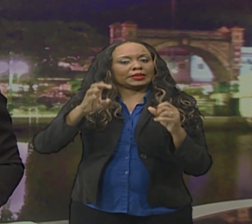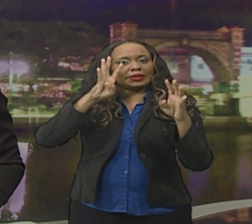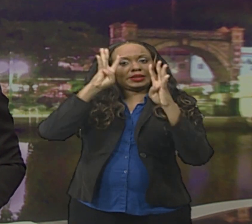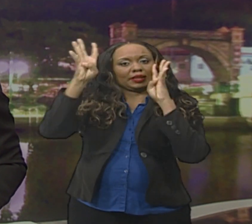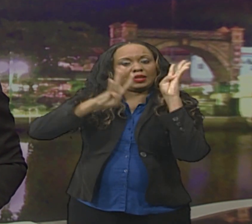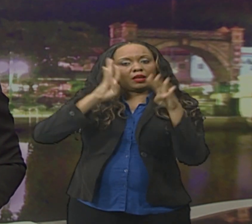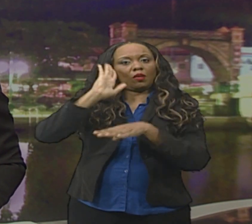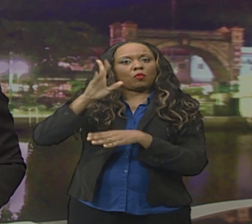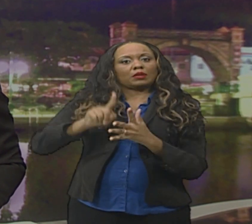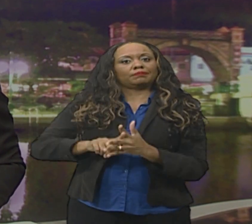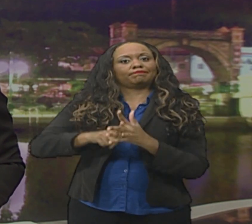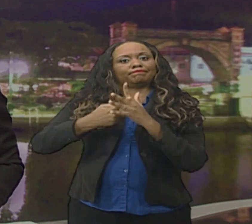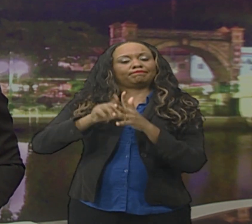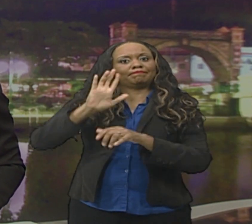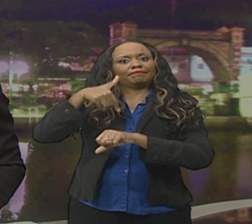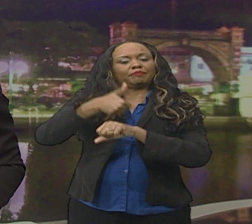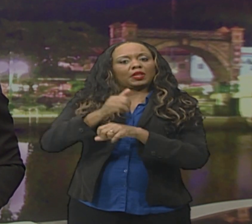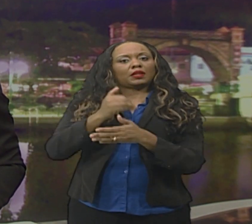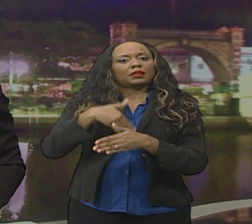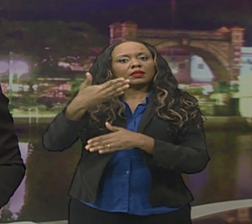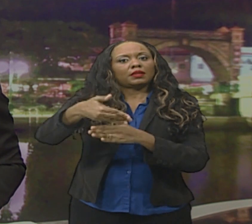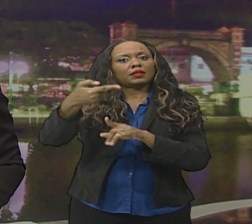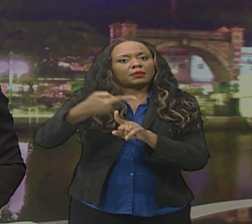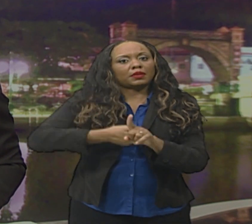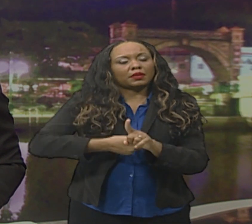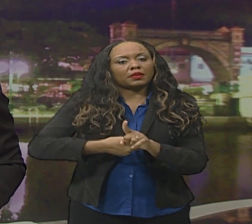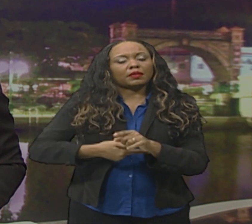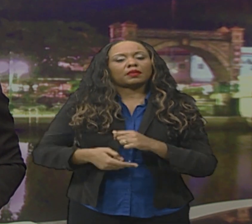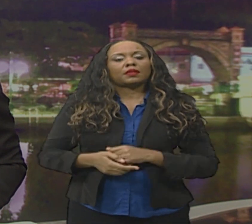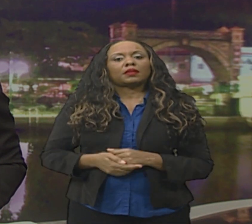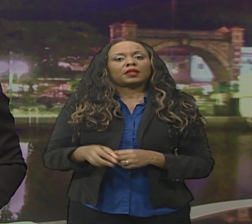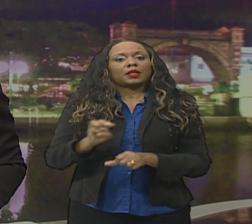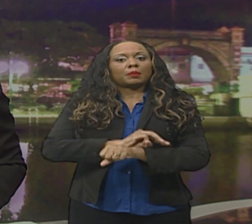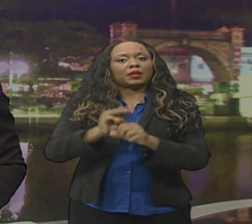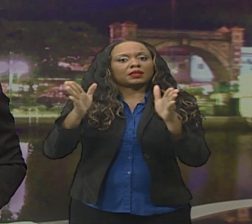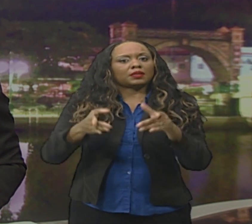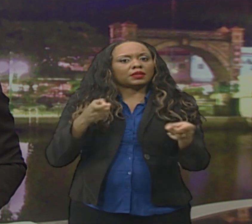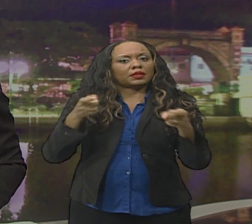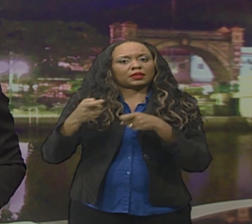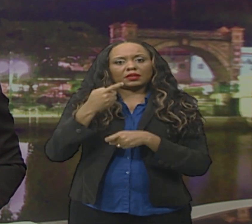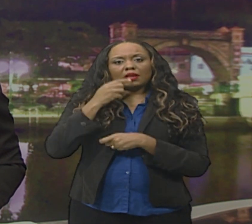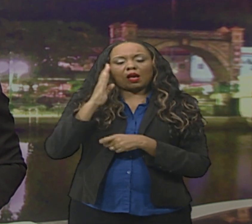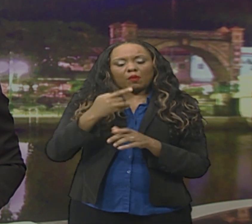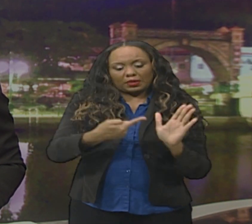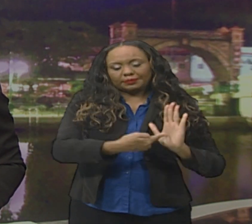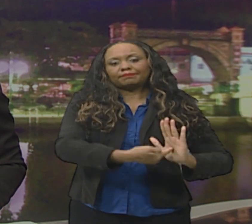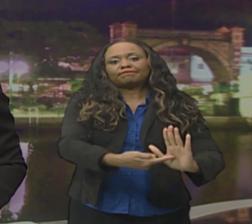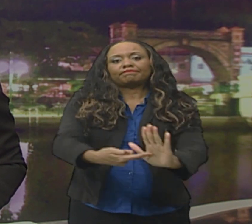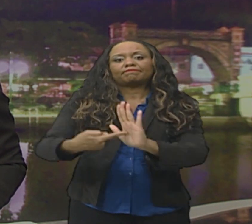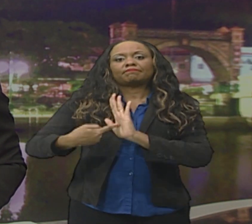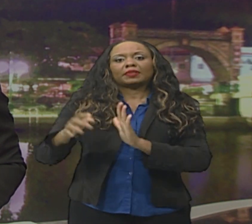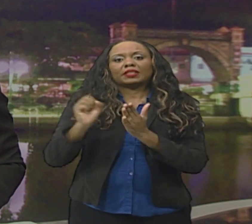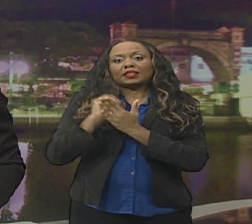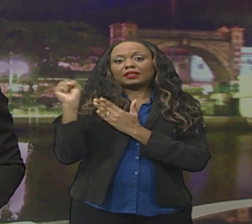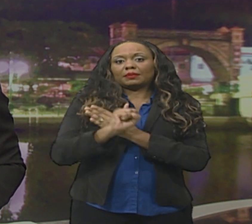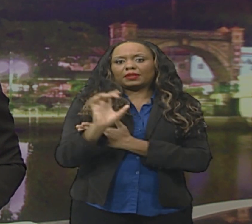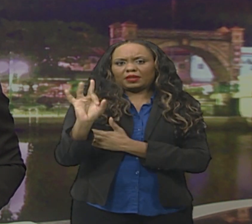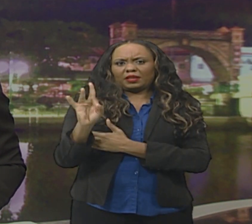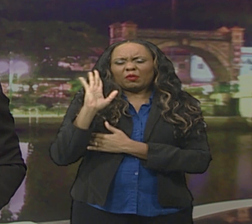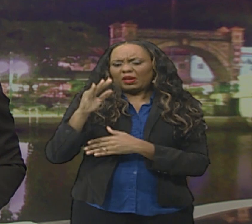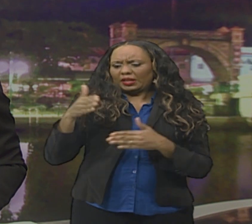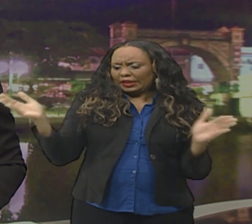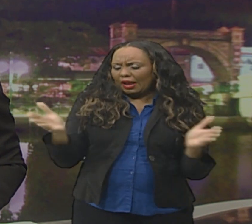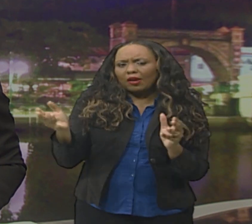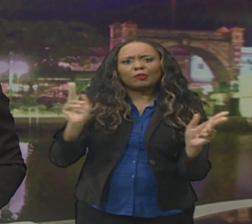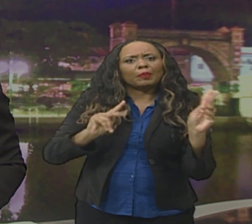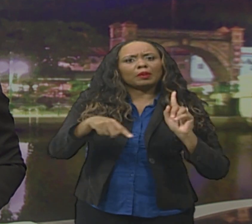next month. Health and Wellness Minister Lieutenant Colonel Jeffrey Bostic says it will be revealed on September 8th. He believes it will help to